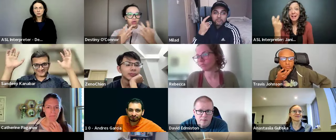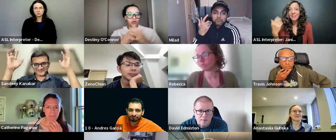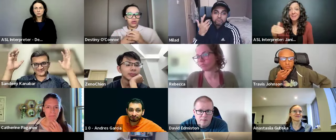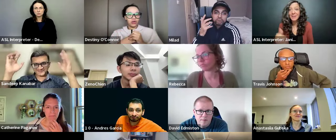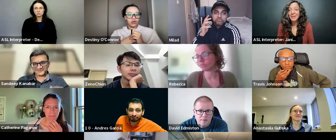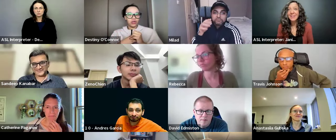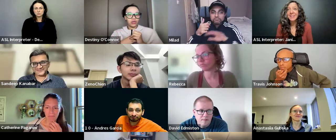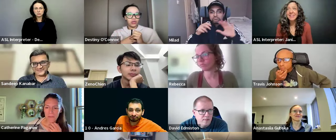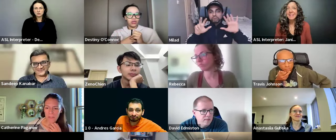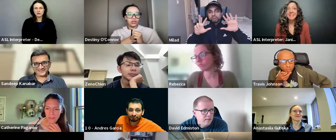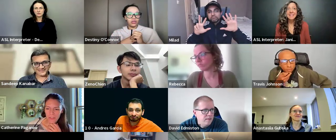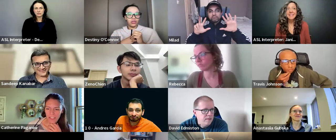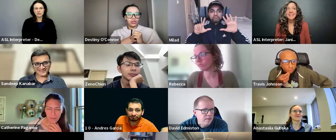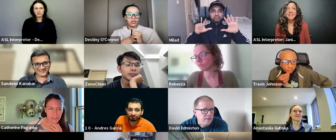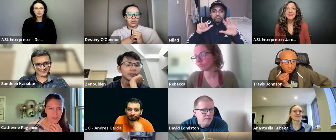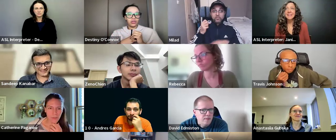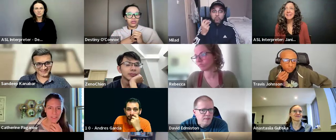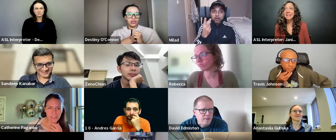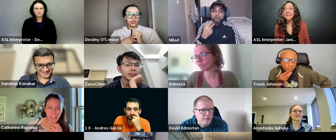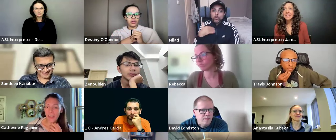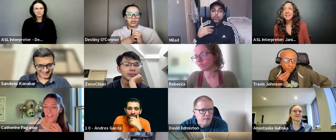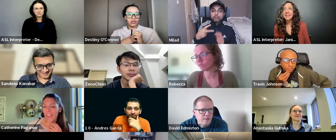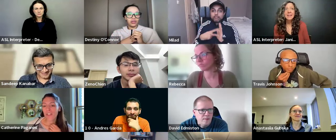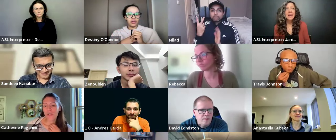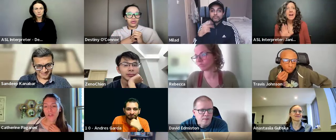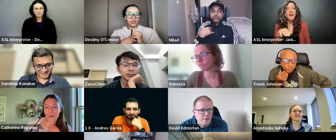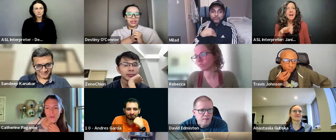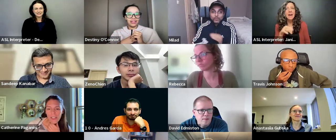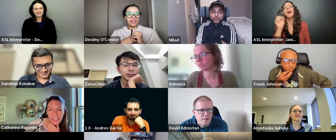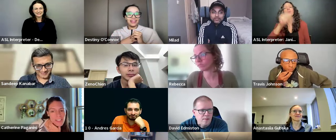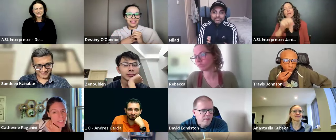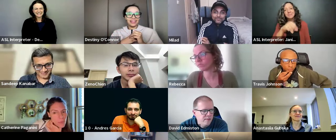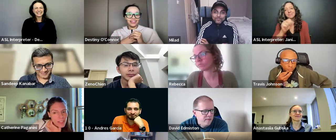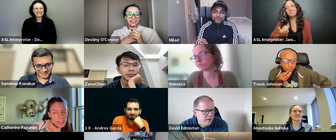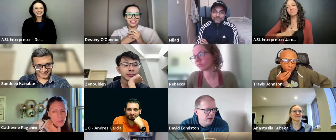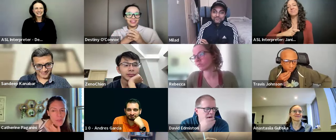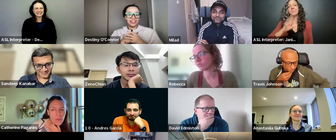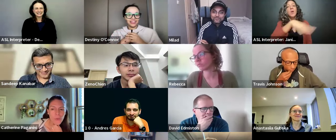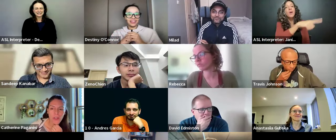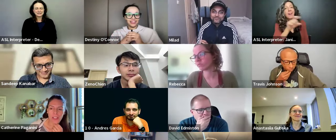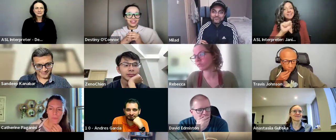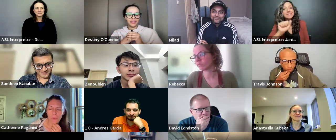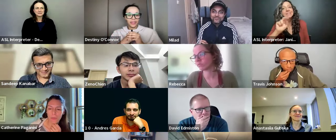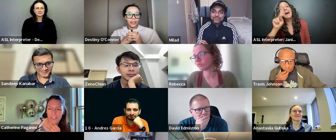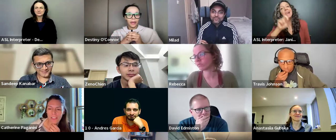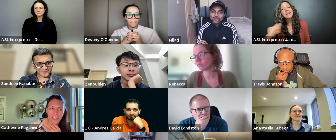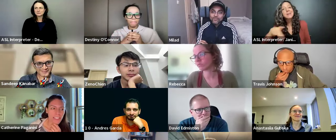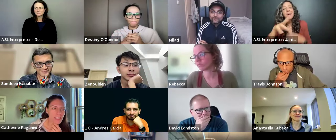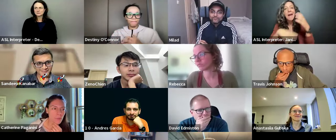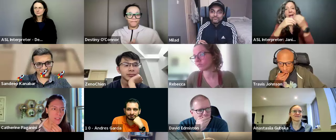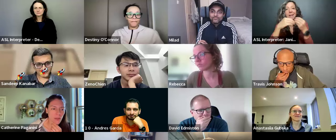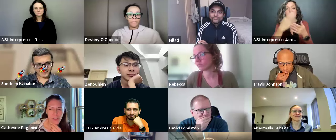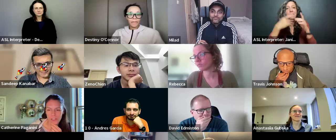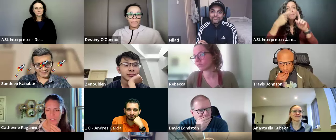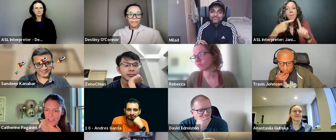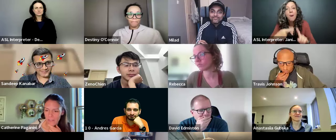Catherine, I did was you just have the wondering, next are we item? 12? Oh yeah. So yeah, Sandeep added a few points